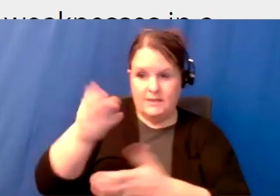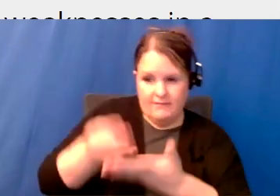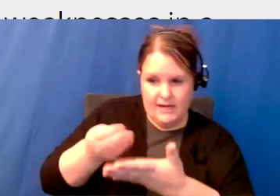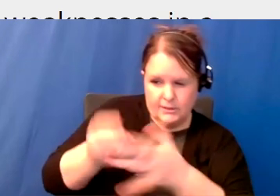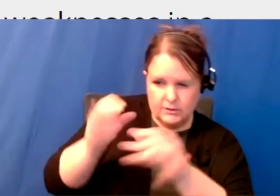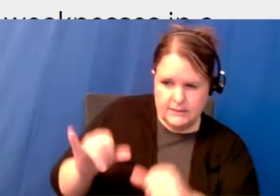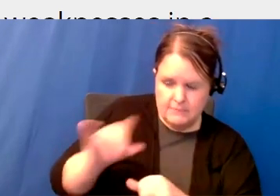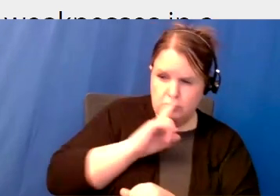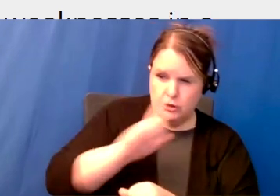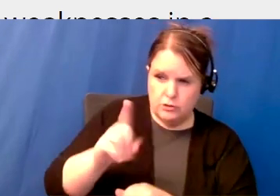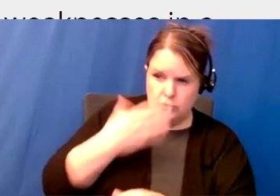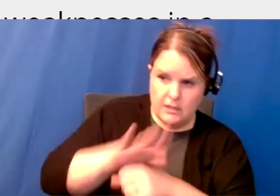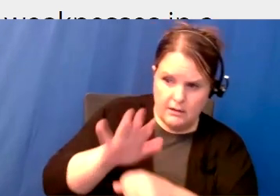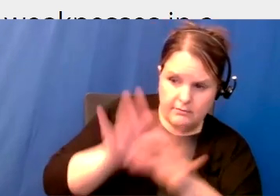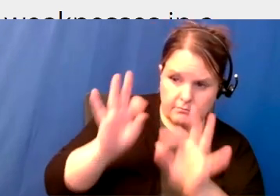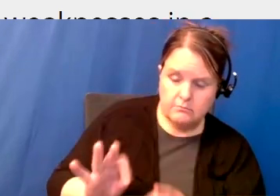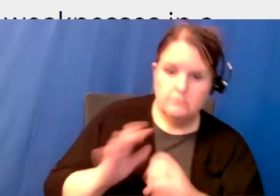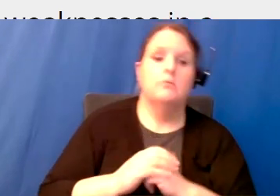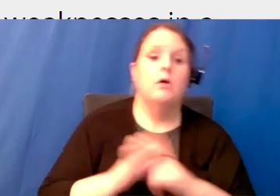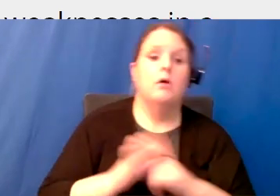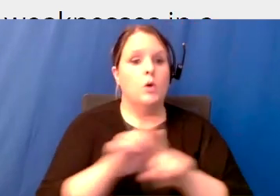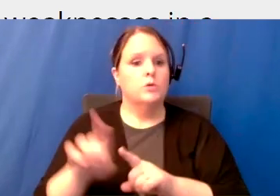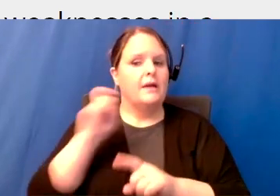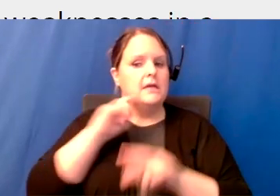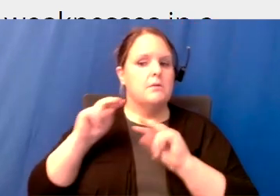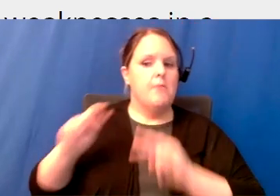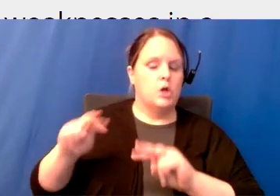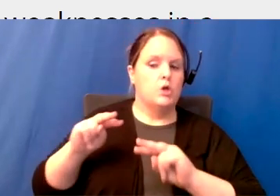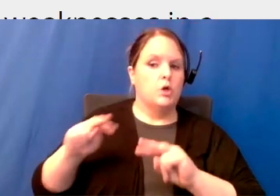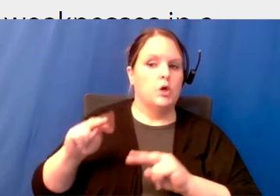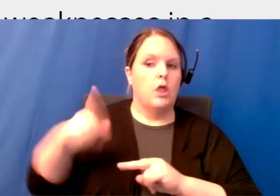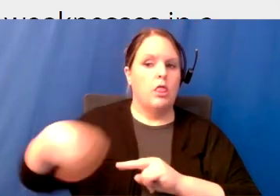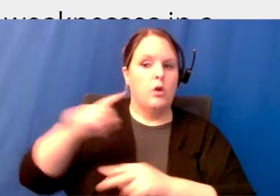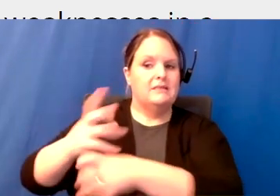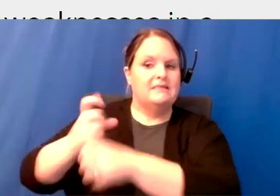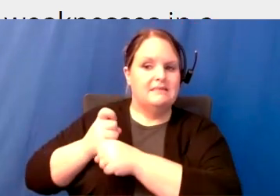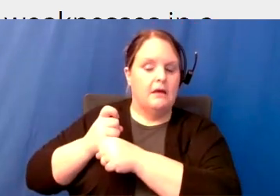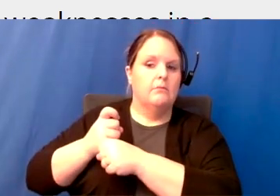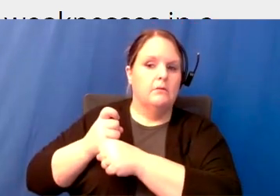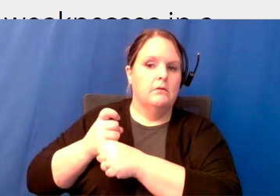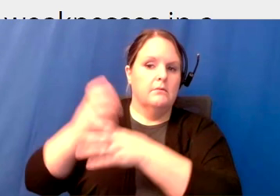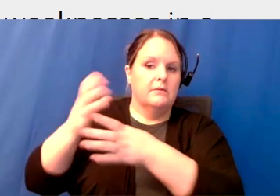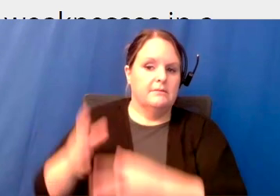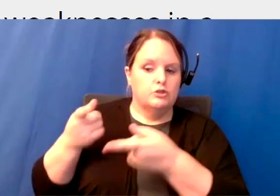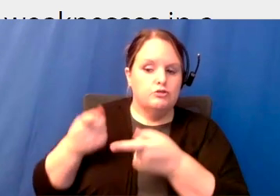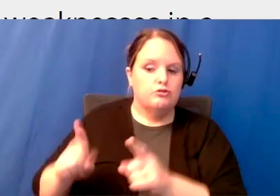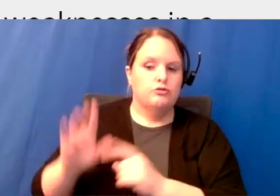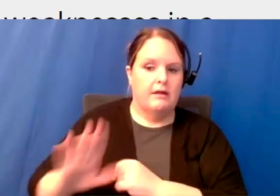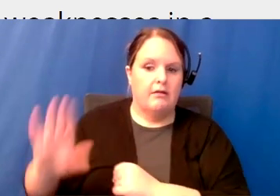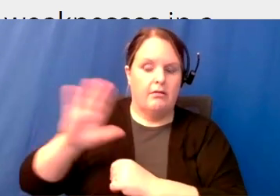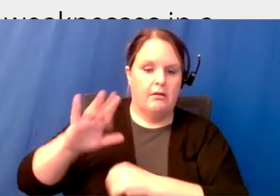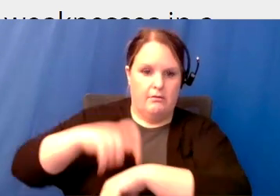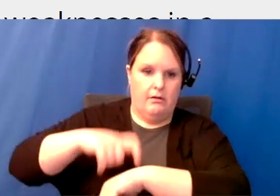of subrecipients. And we need to be monitoring those subrecipients during the course of